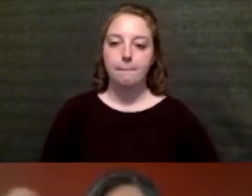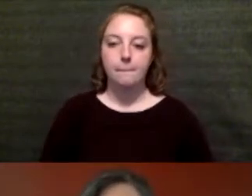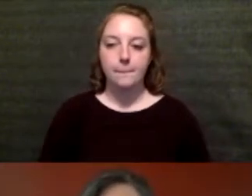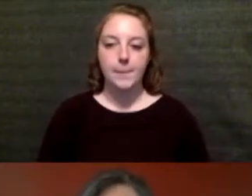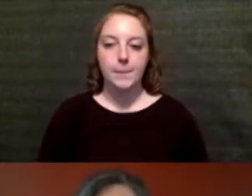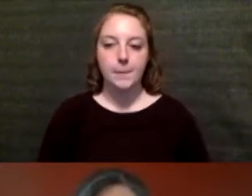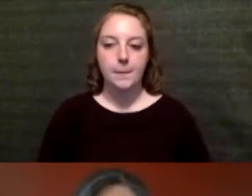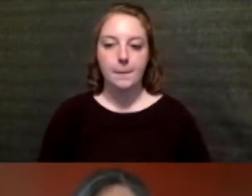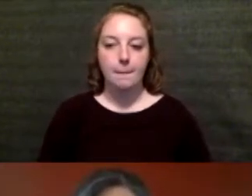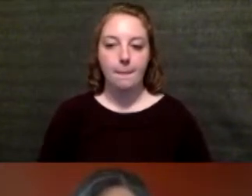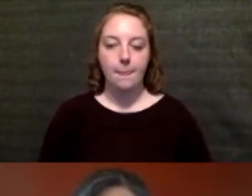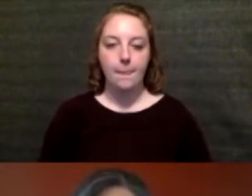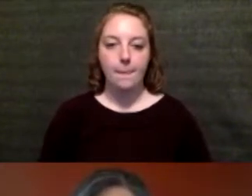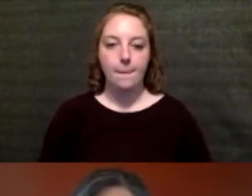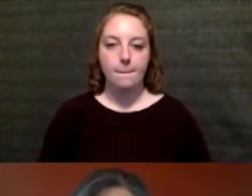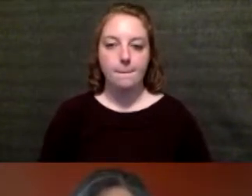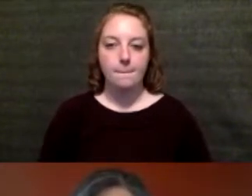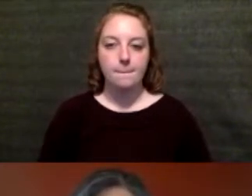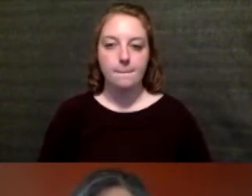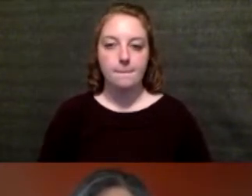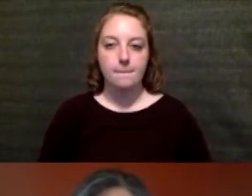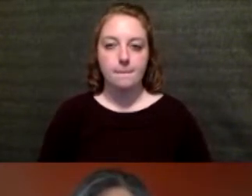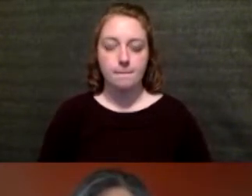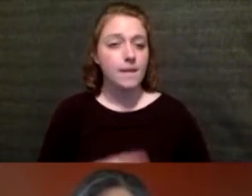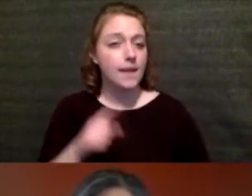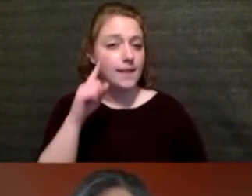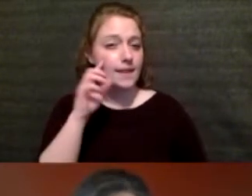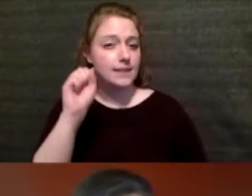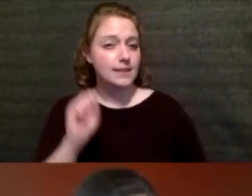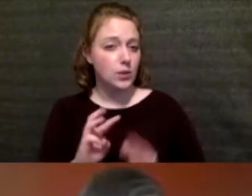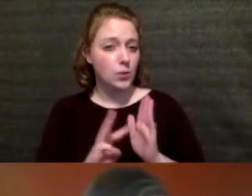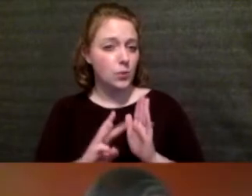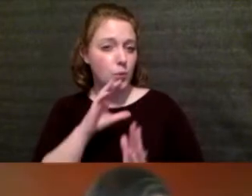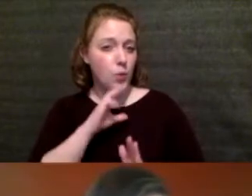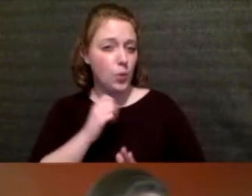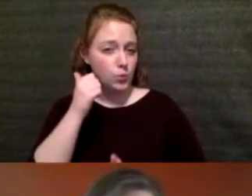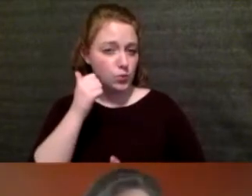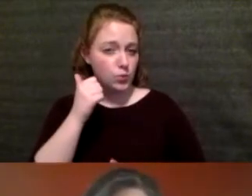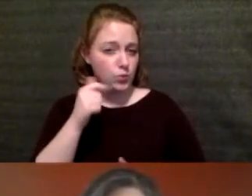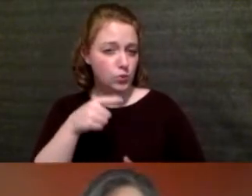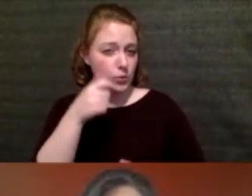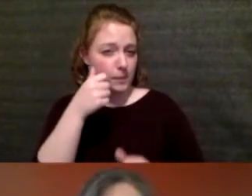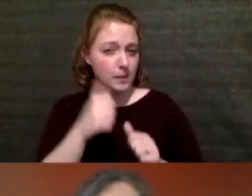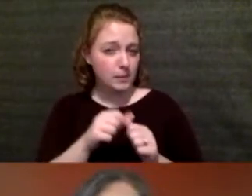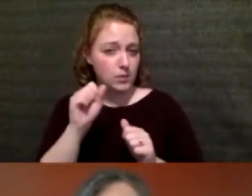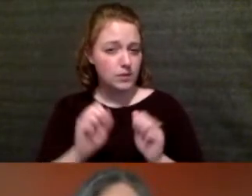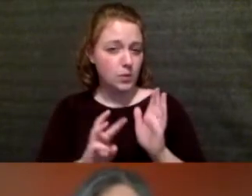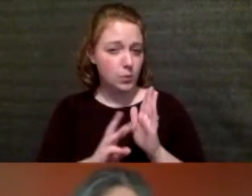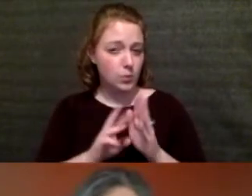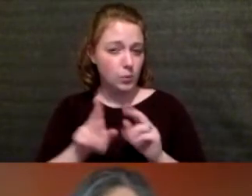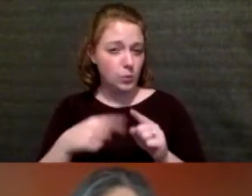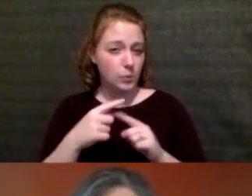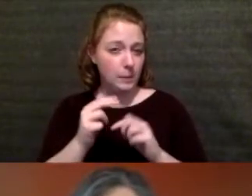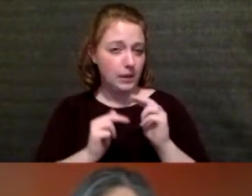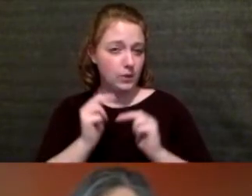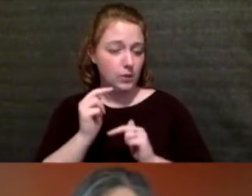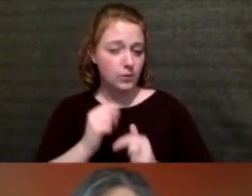Yeah. And I think South Waco is actually older than that. Jared, do you remember what year South Waco was built?